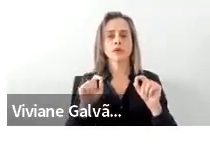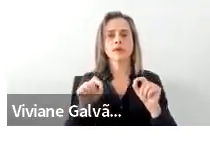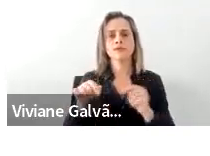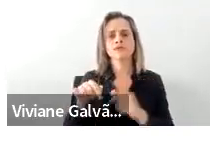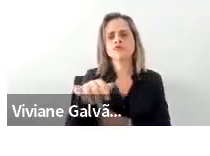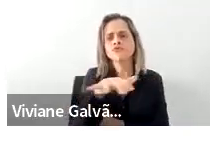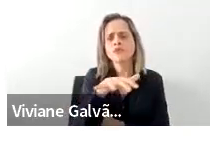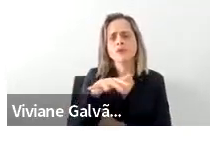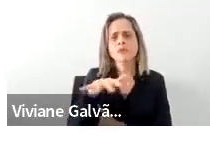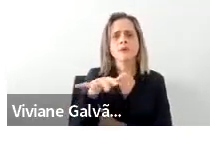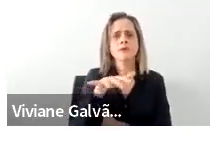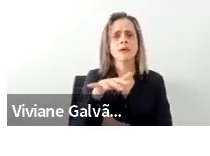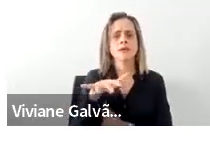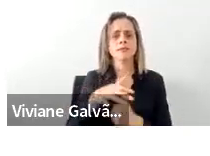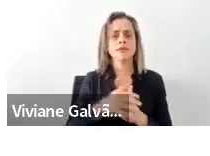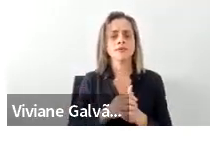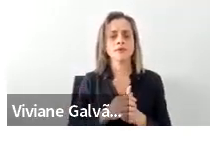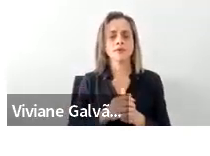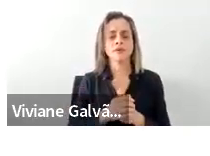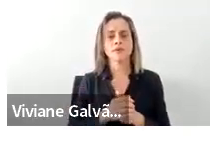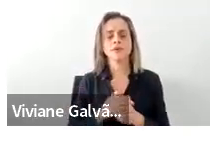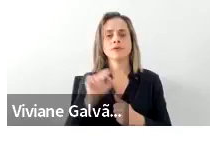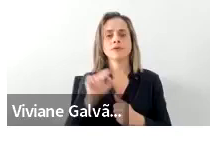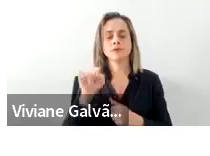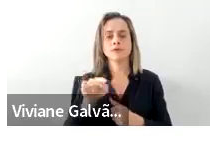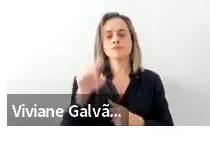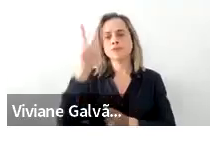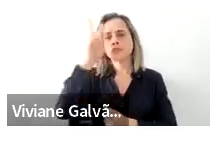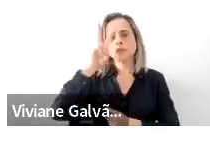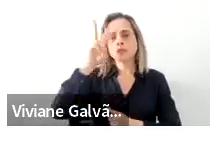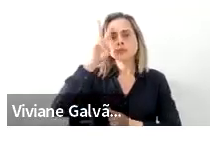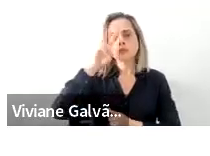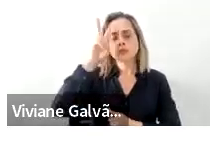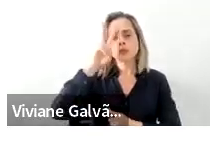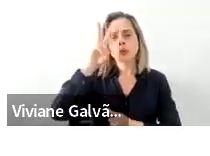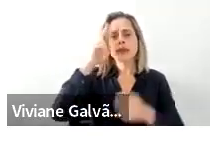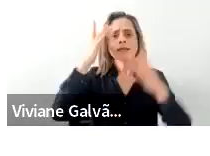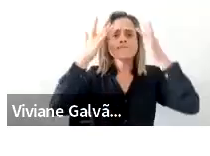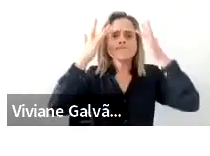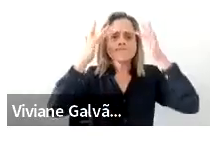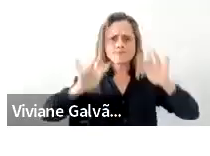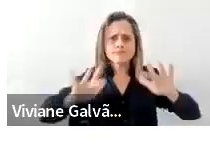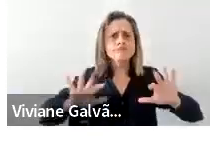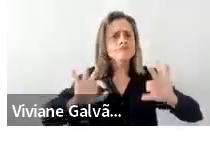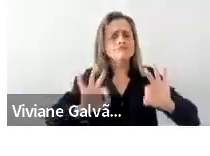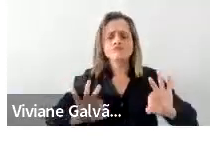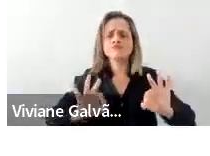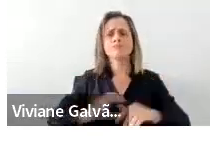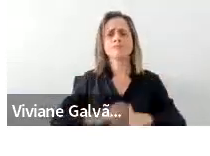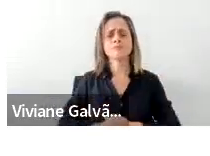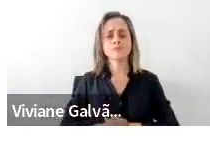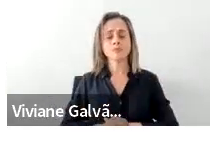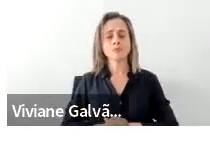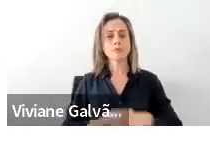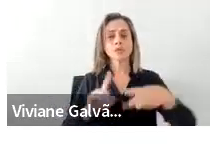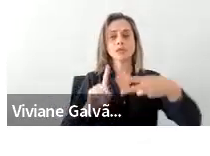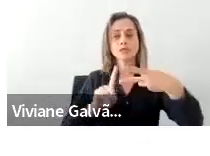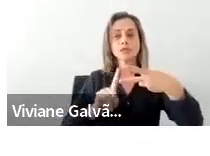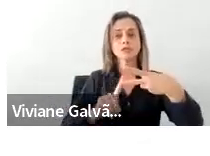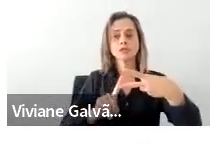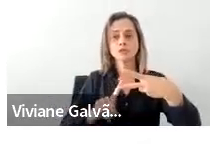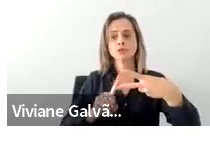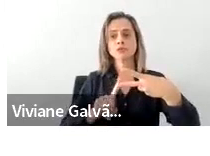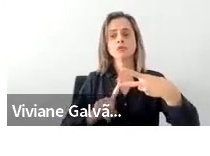history. And secondly, his use, let's say,